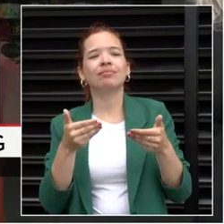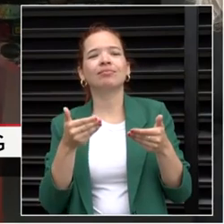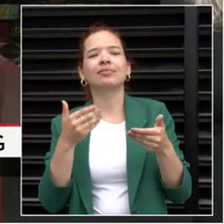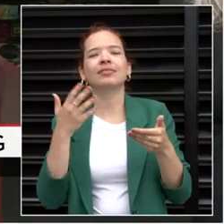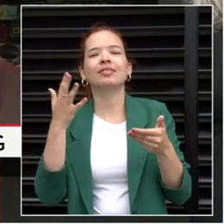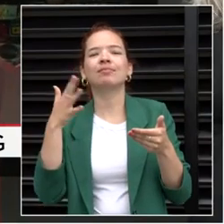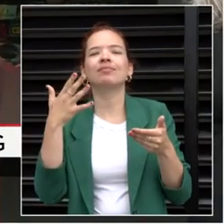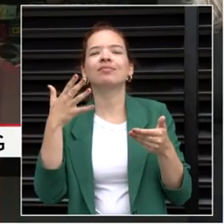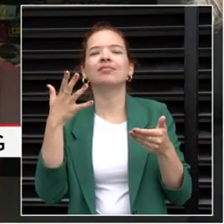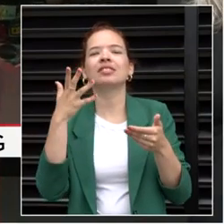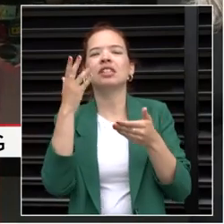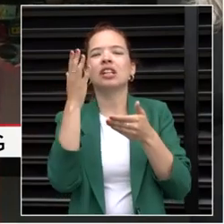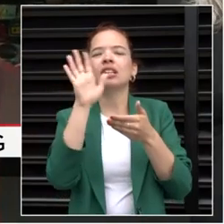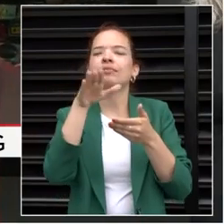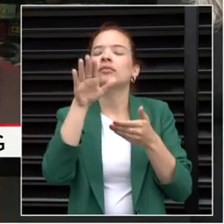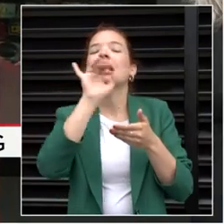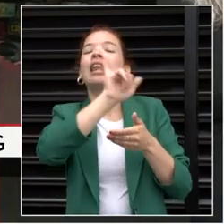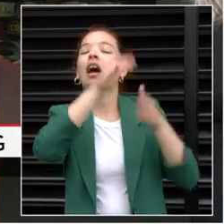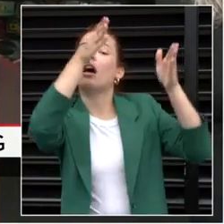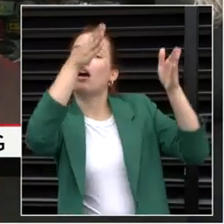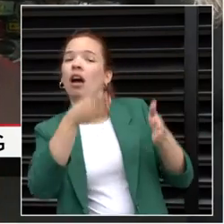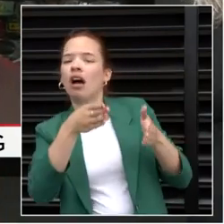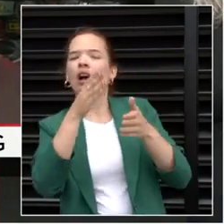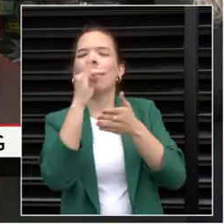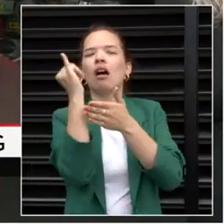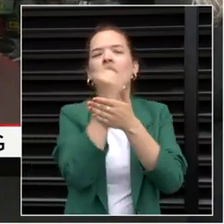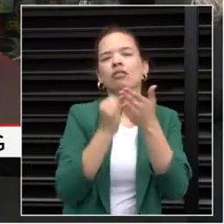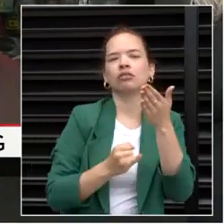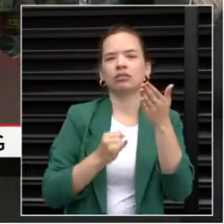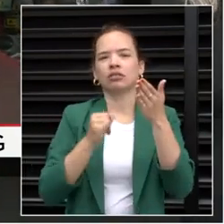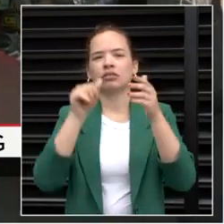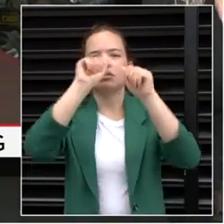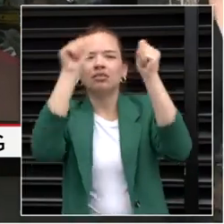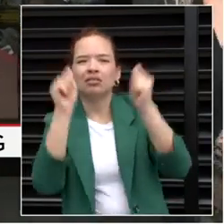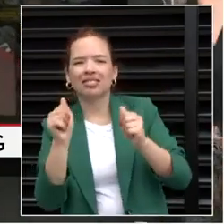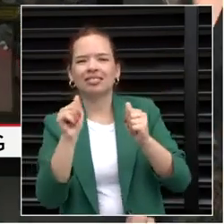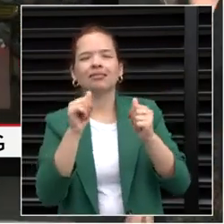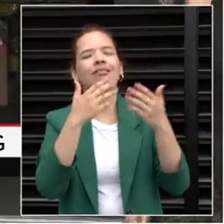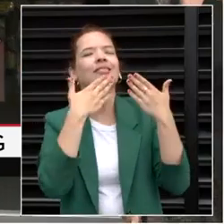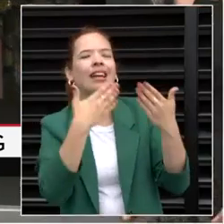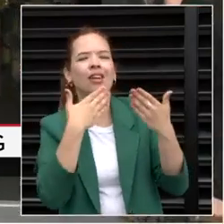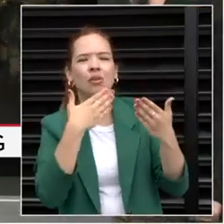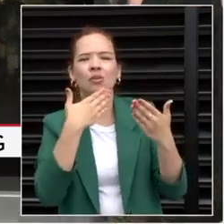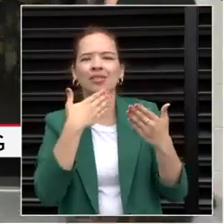who she is. But I'd really like you to welcome and thank Dodie DeSanto.